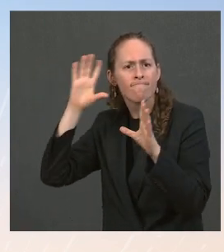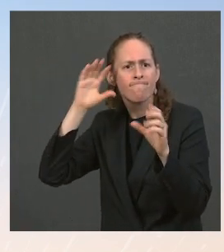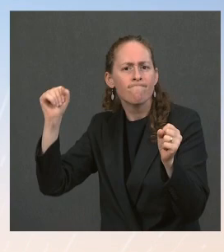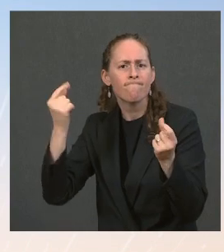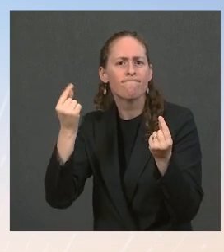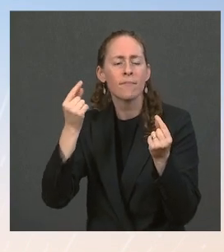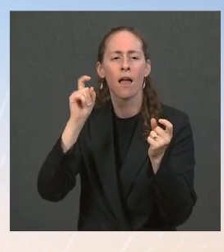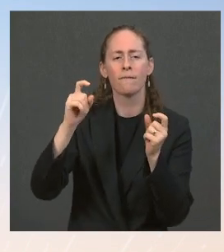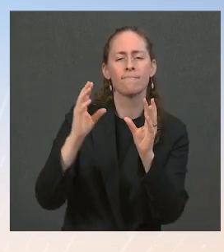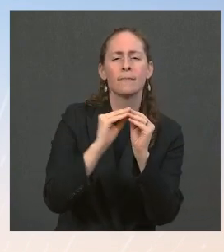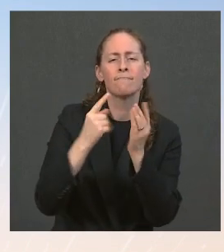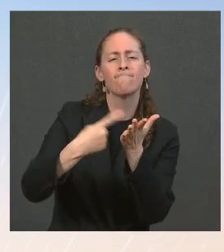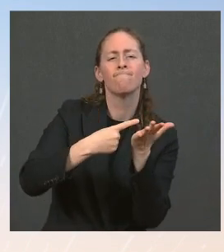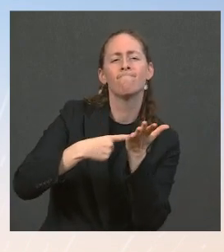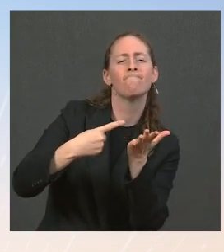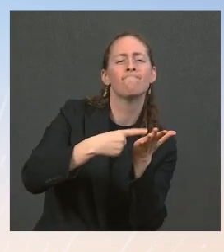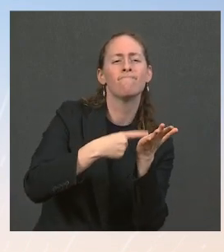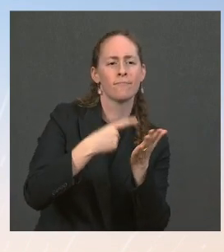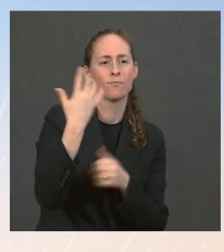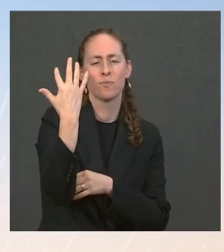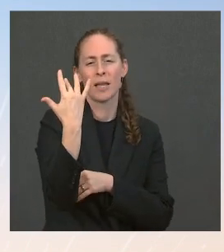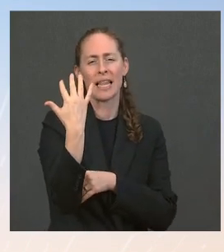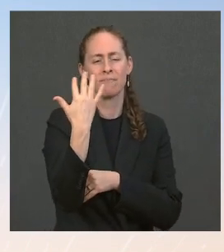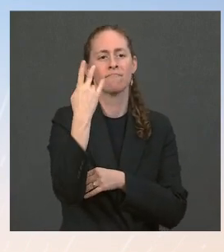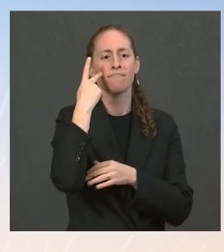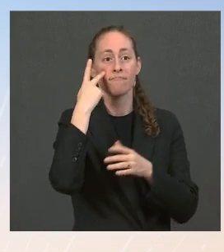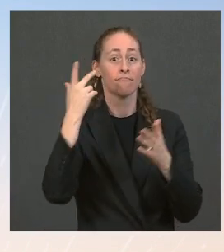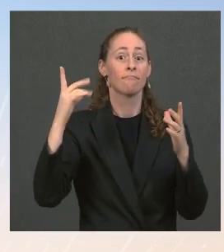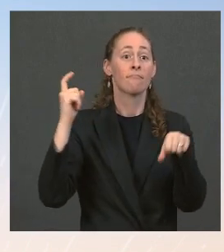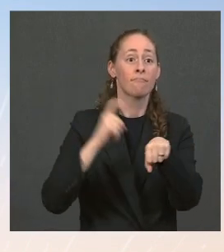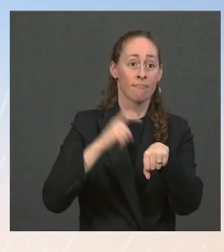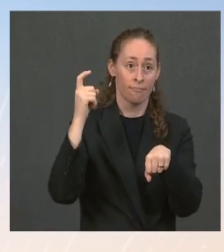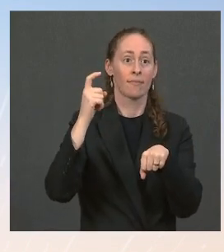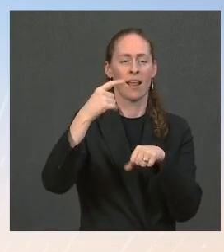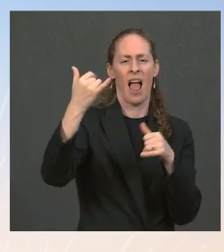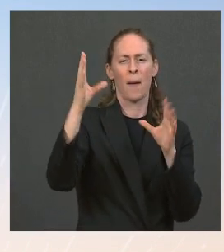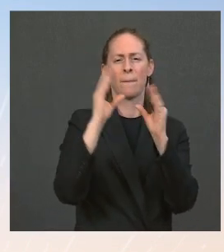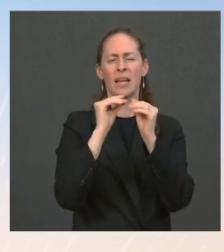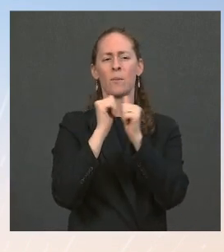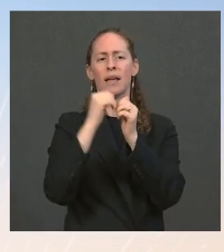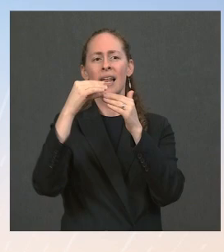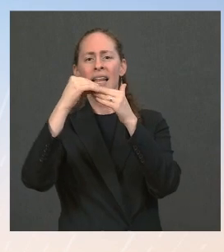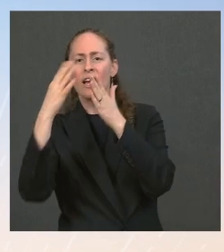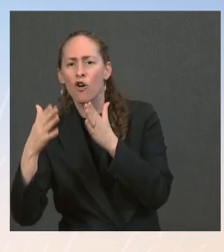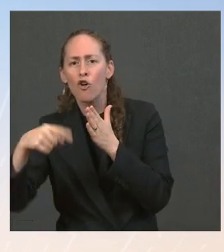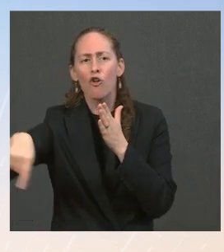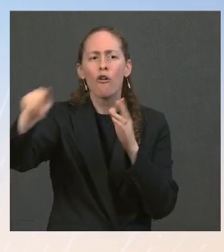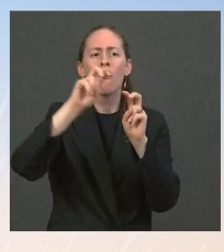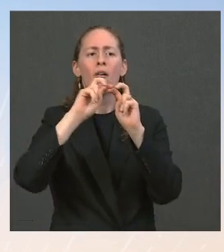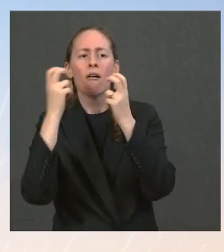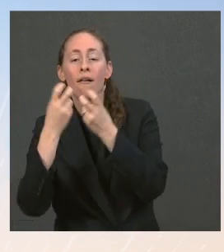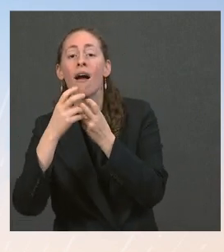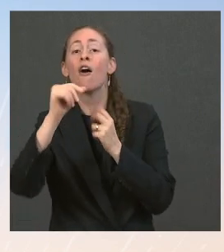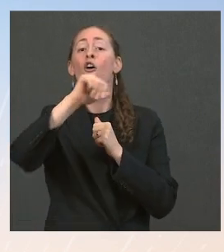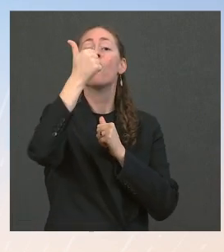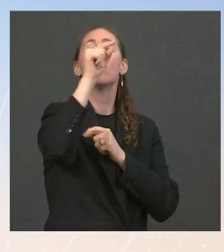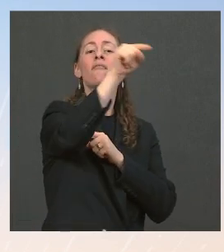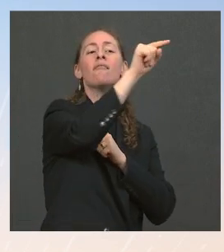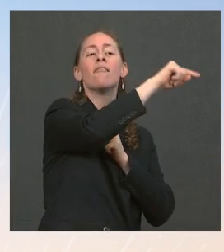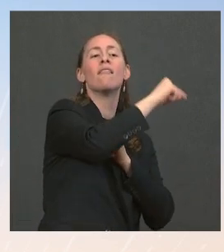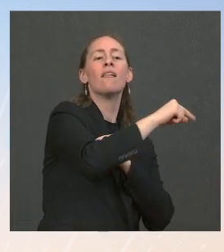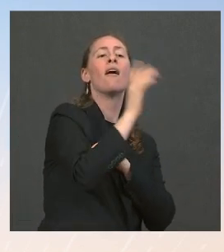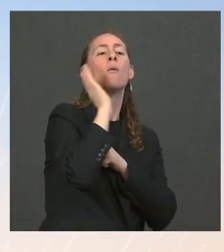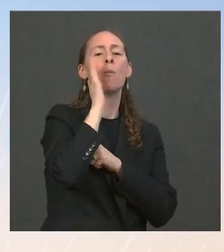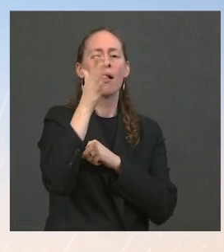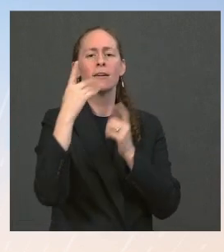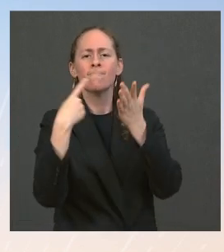As you've seen in our announcement of his schedule, he's meeting not just with leadership, he's also meeting with members of a range of caucuses across a